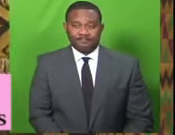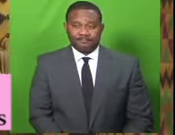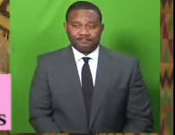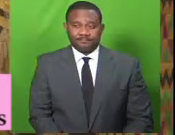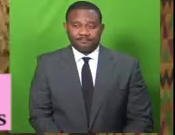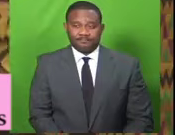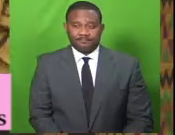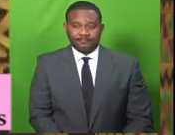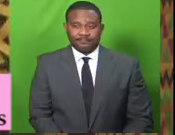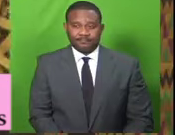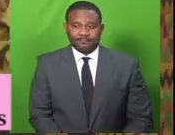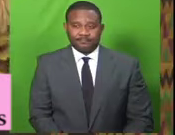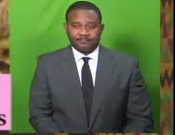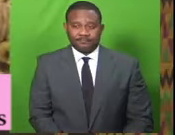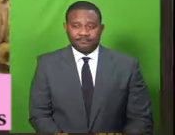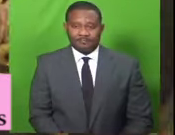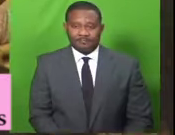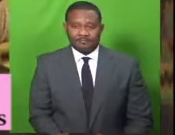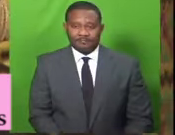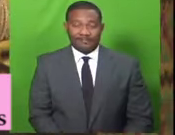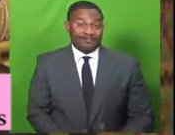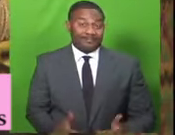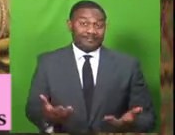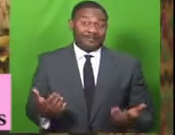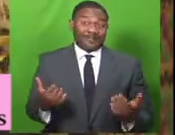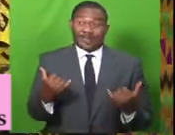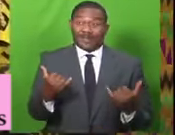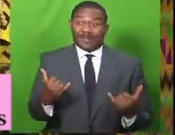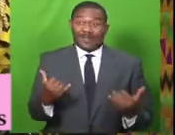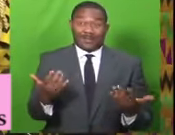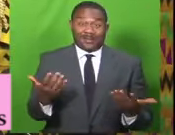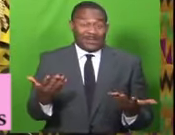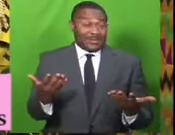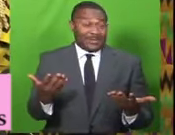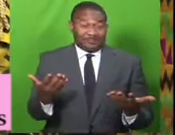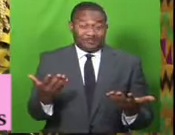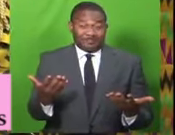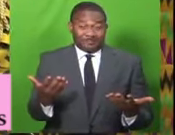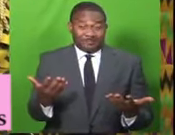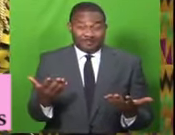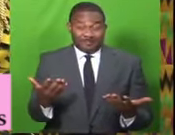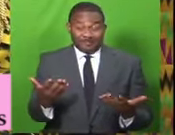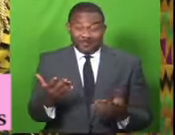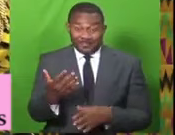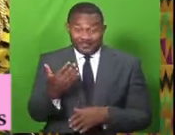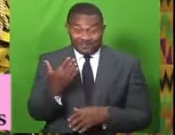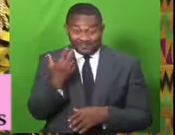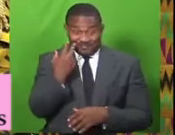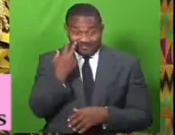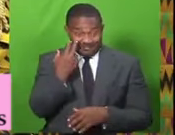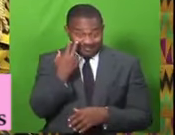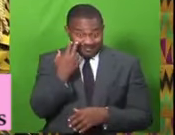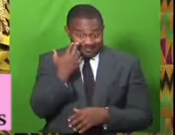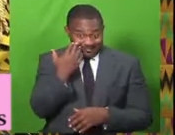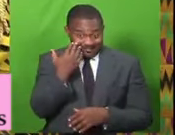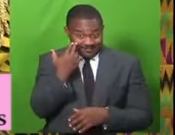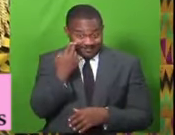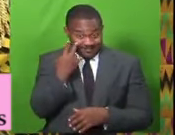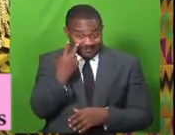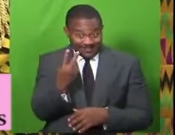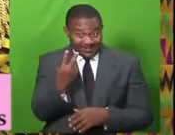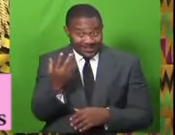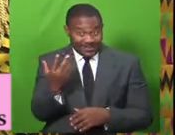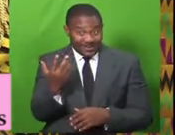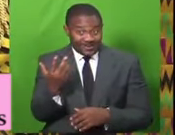I'm sure you now see the wisdom in my